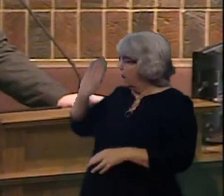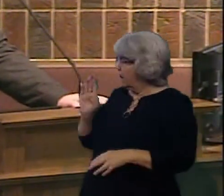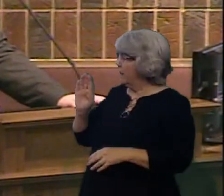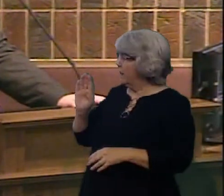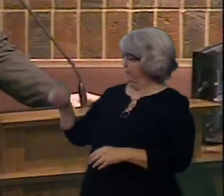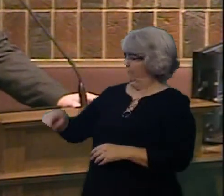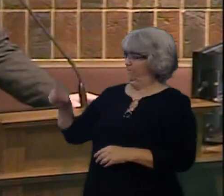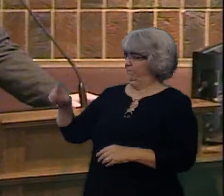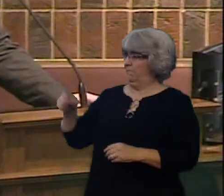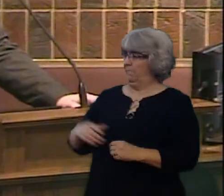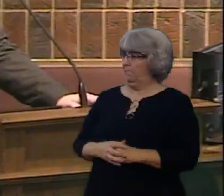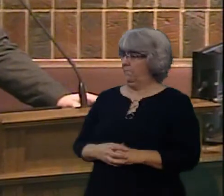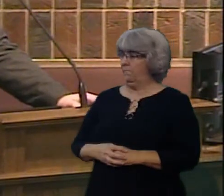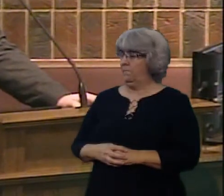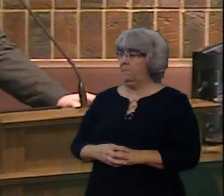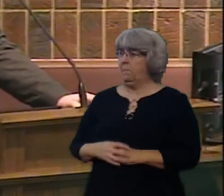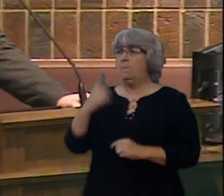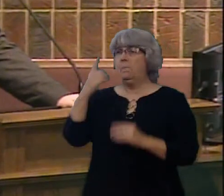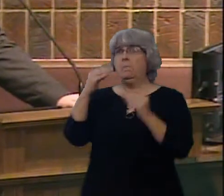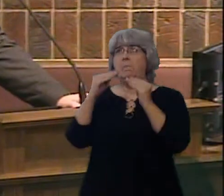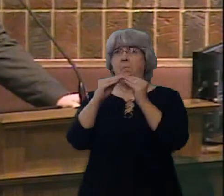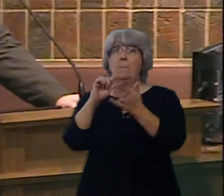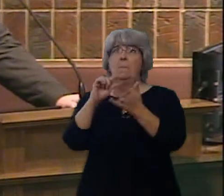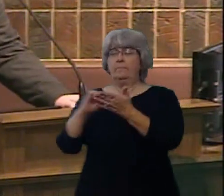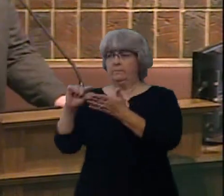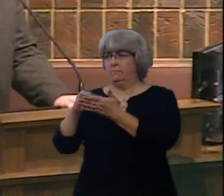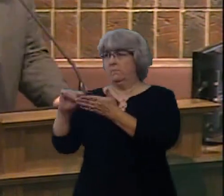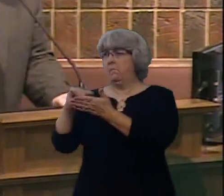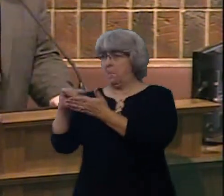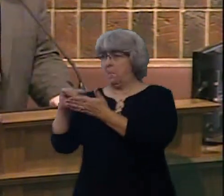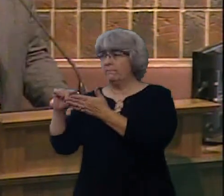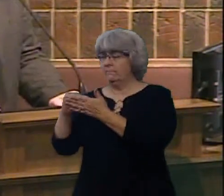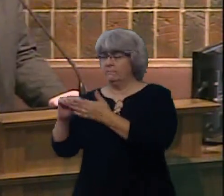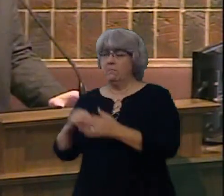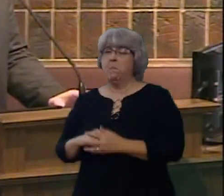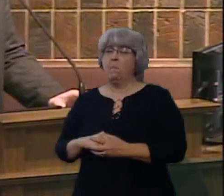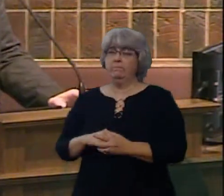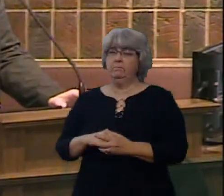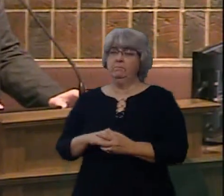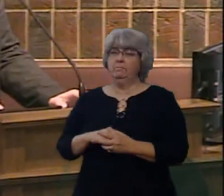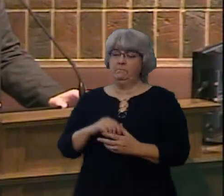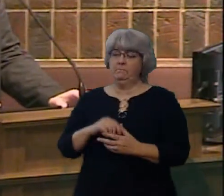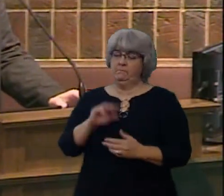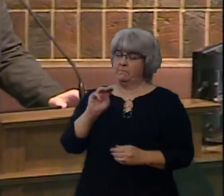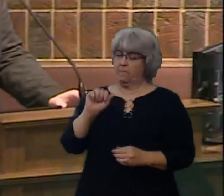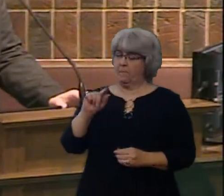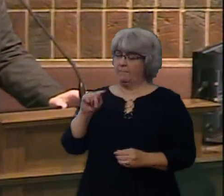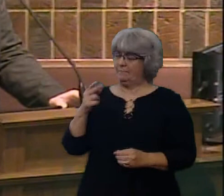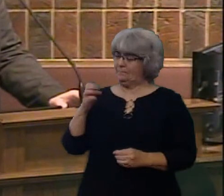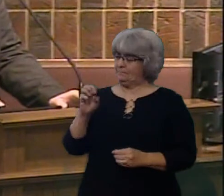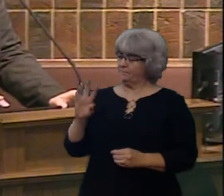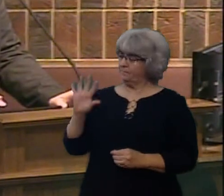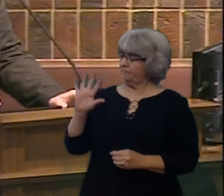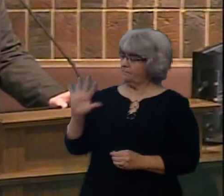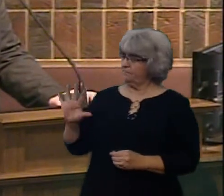Just one more verse, and then we'll go back and we'll reread from 1 Thessalonians chapter 5. Turn over to Matthew chapter 5.